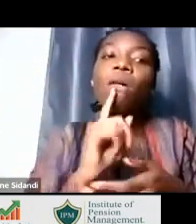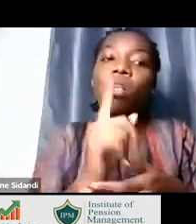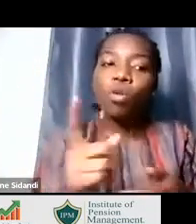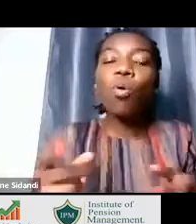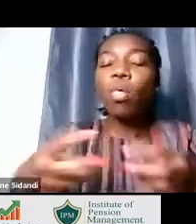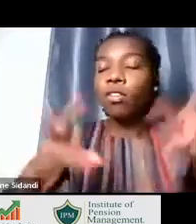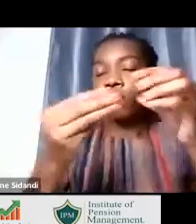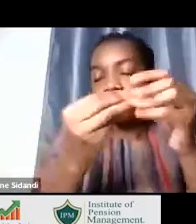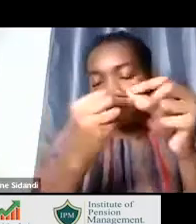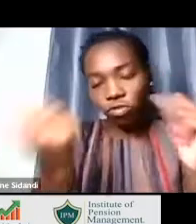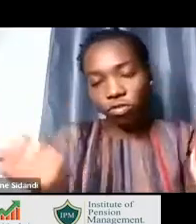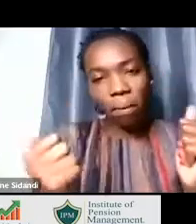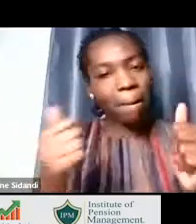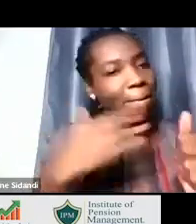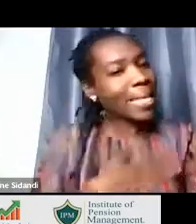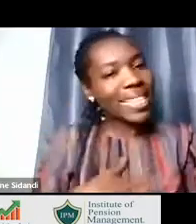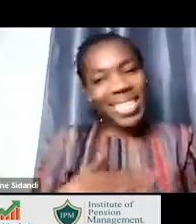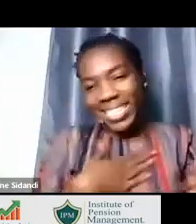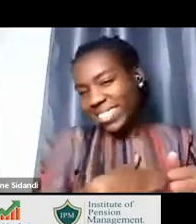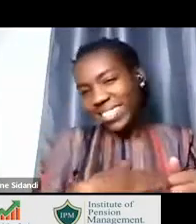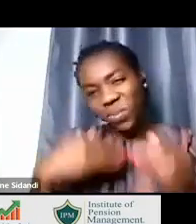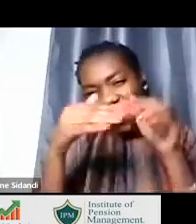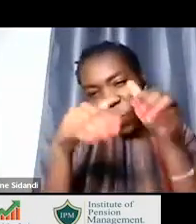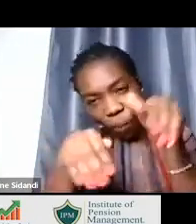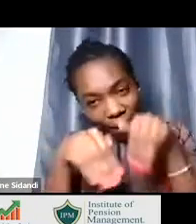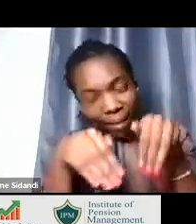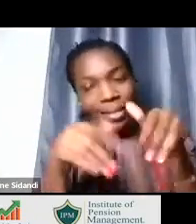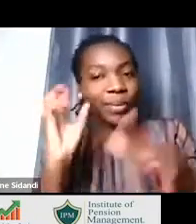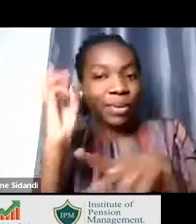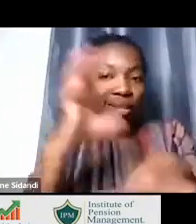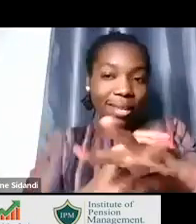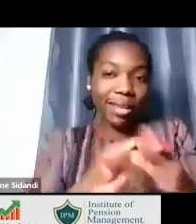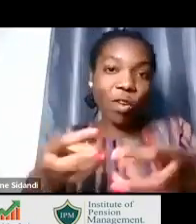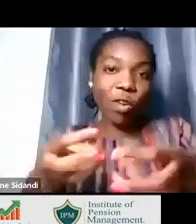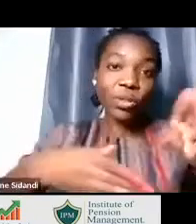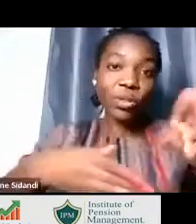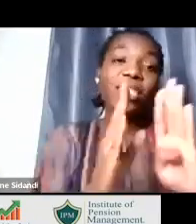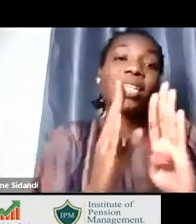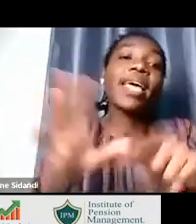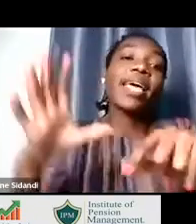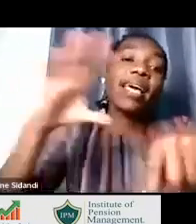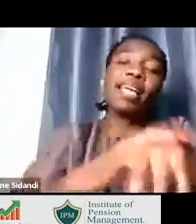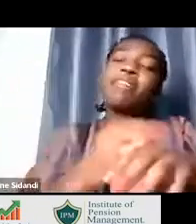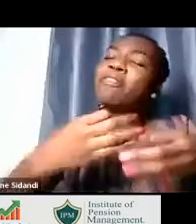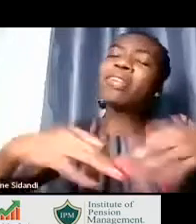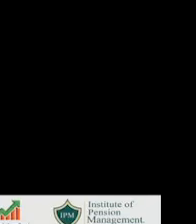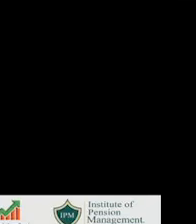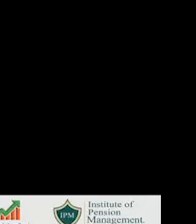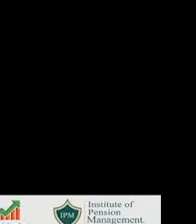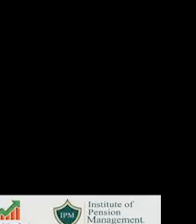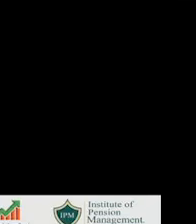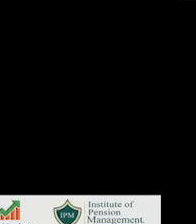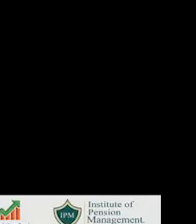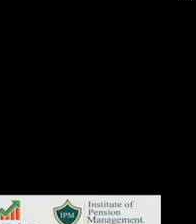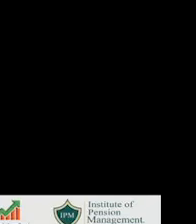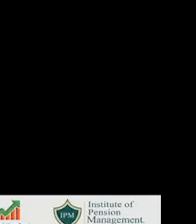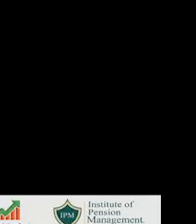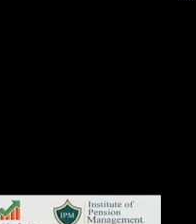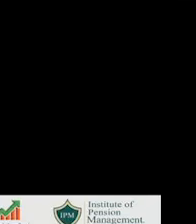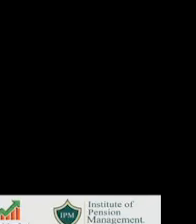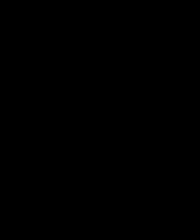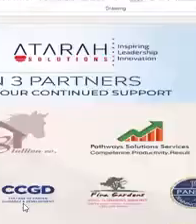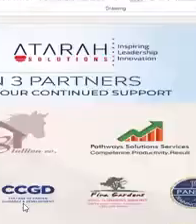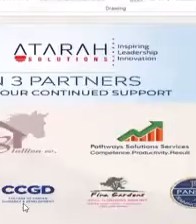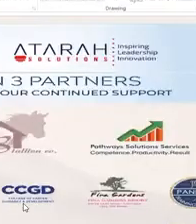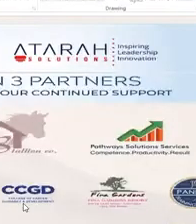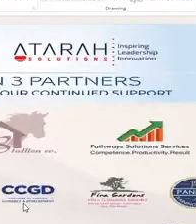Solutions, please stay here. You will get a chance to get free training fully sponsored by Pathway Solutions. And then we also